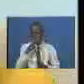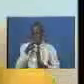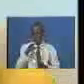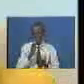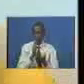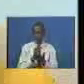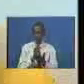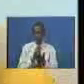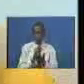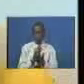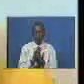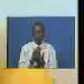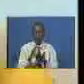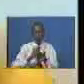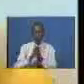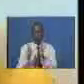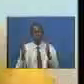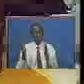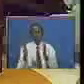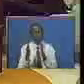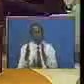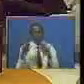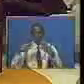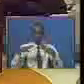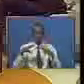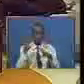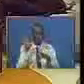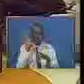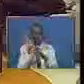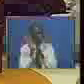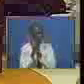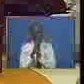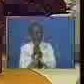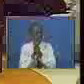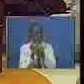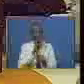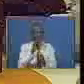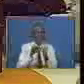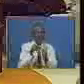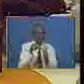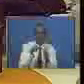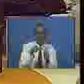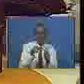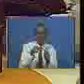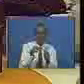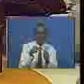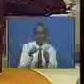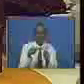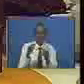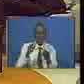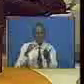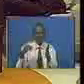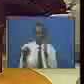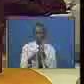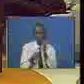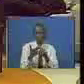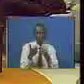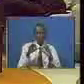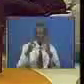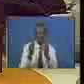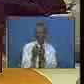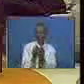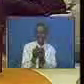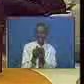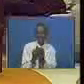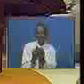people hear stories about you know that this this is a curse to the family it will bring only